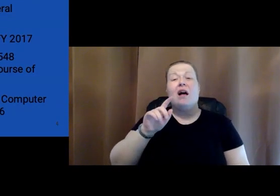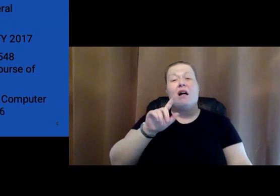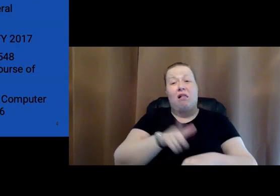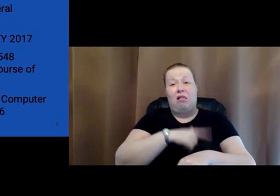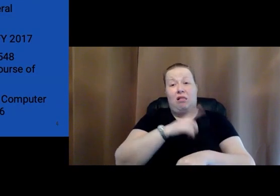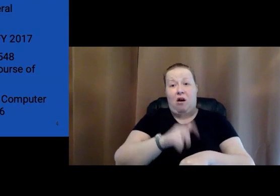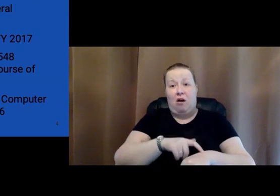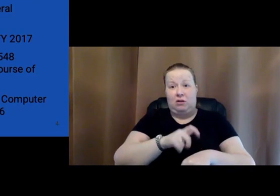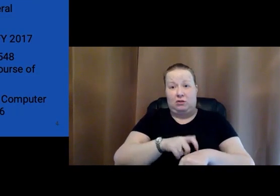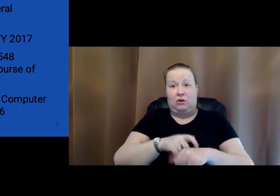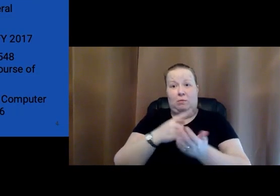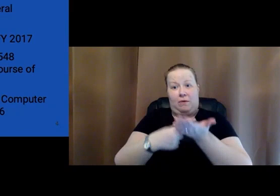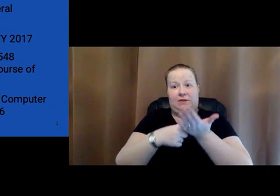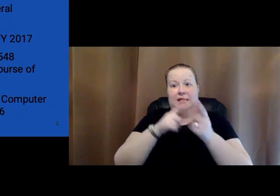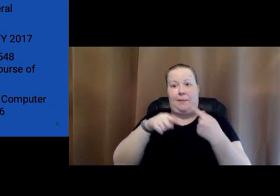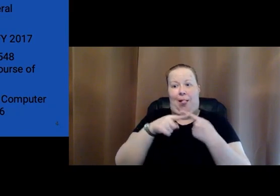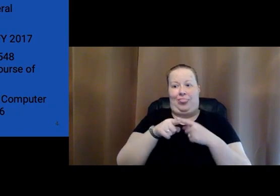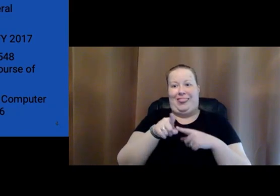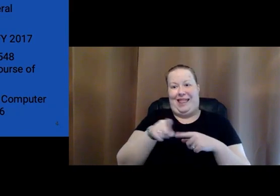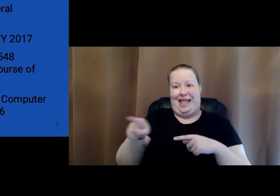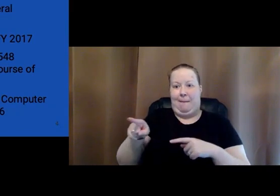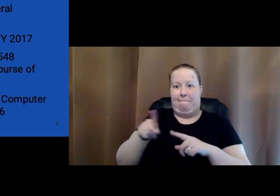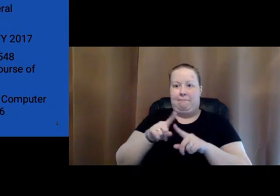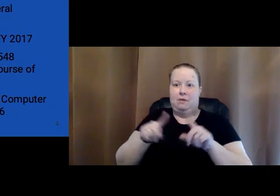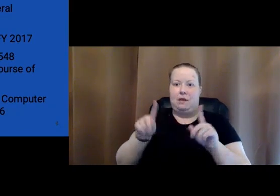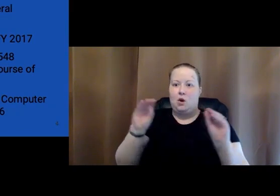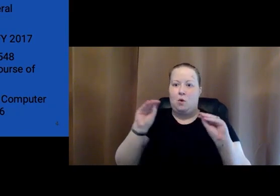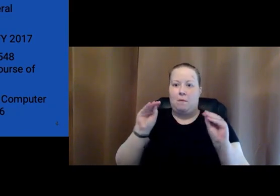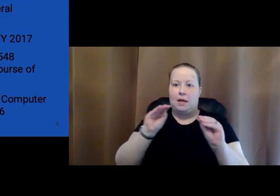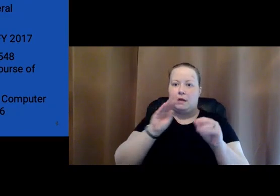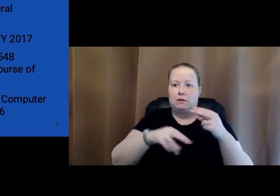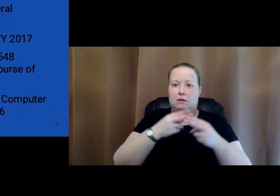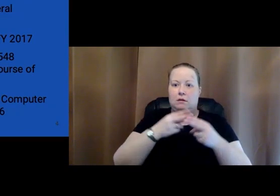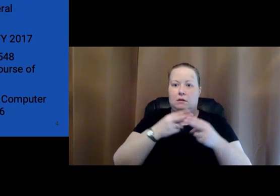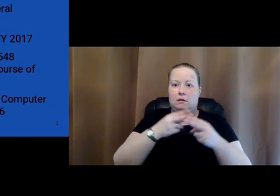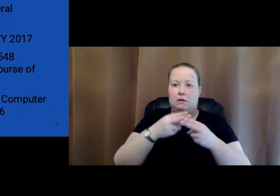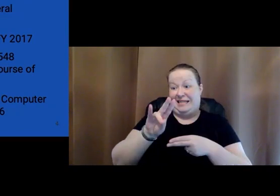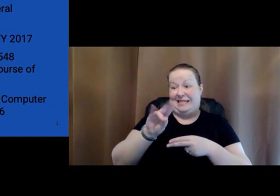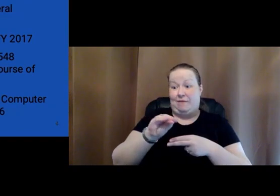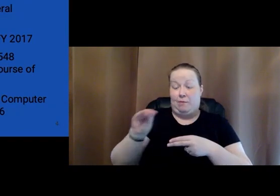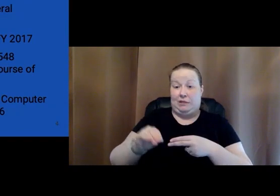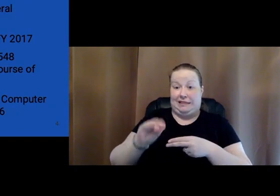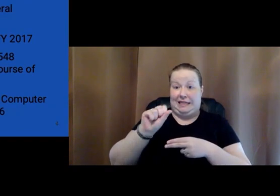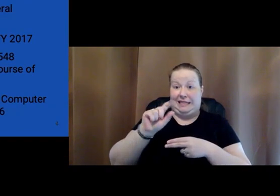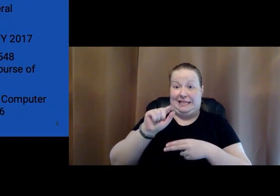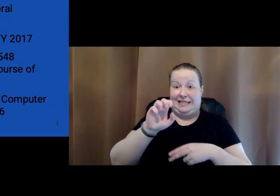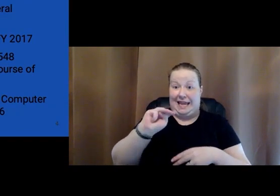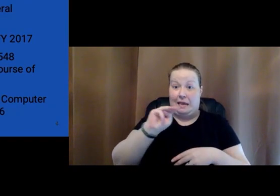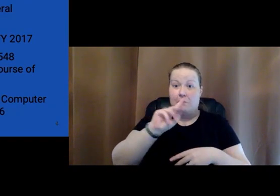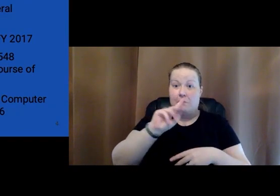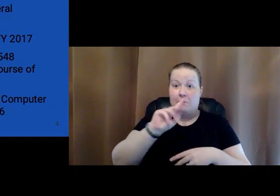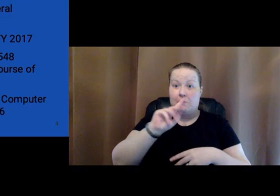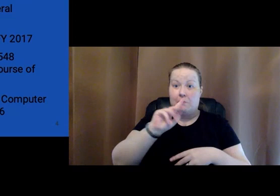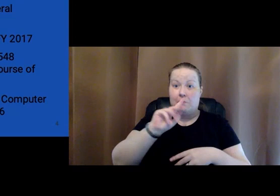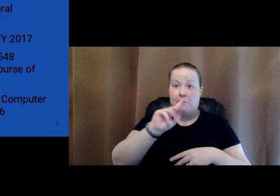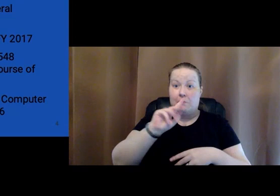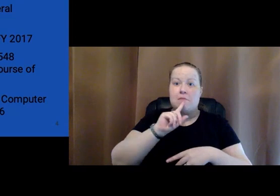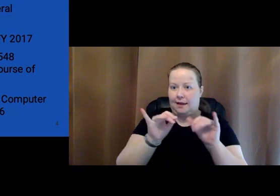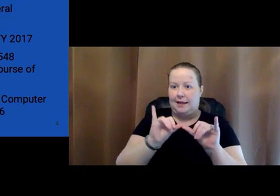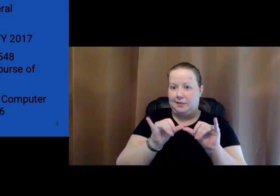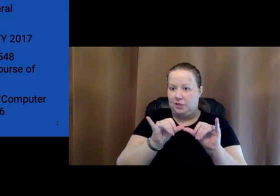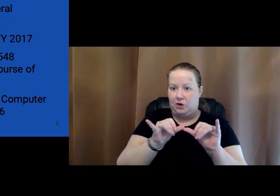STEM, but people hadn't really broken it apart to say, you know, look, 70% of that STEM that we're talking about is actually tech and engineering,